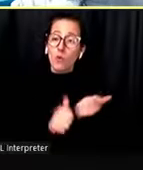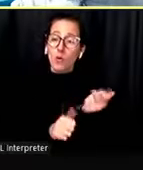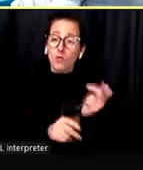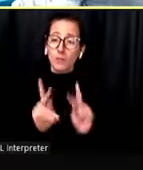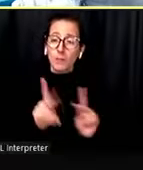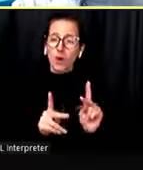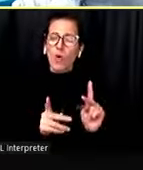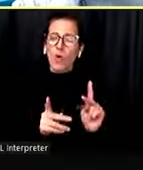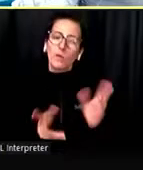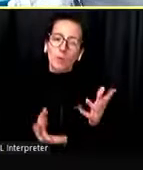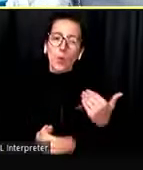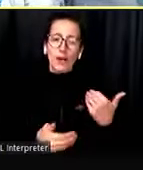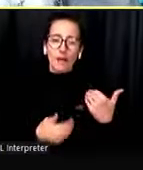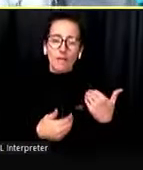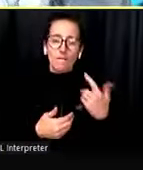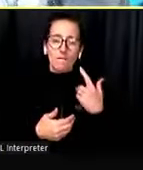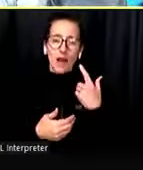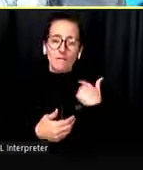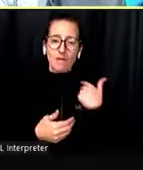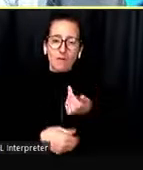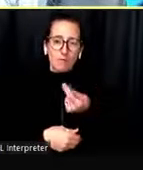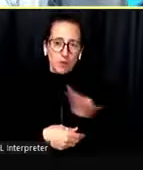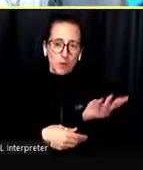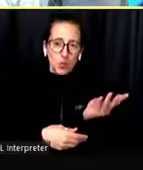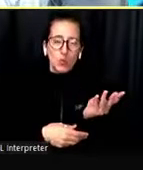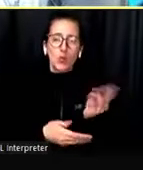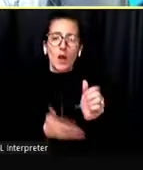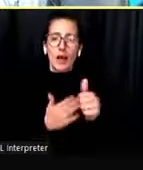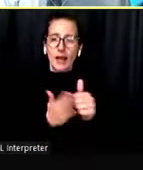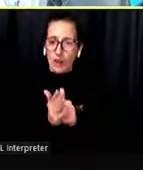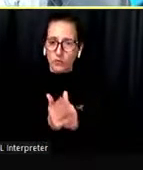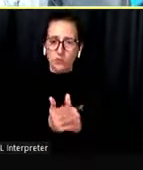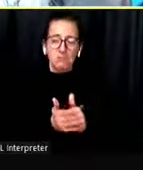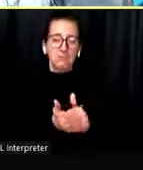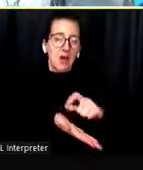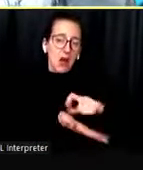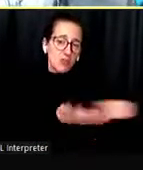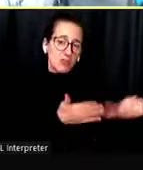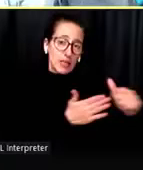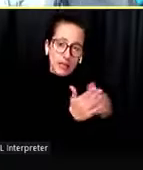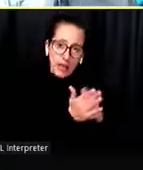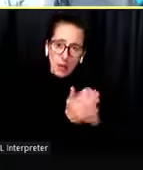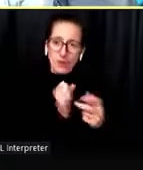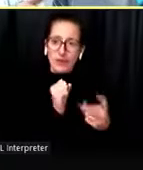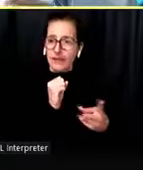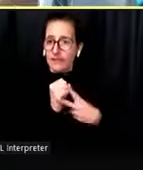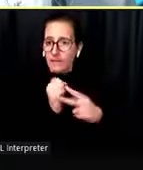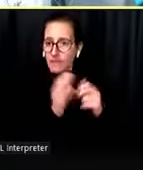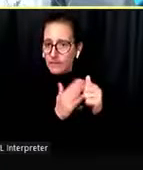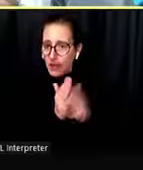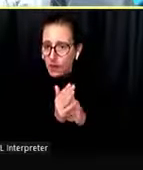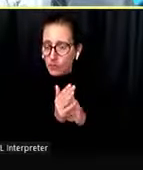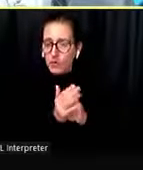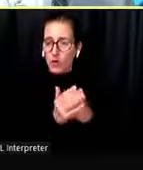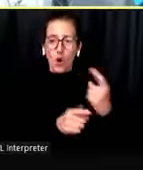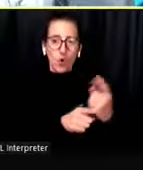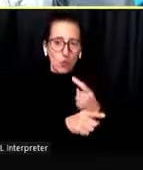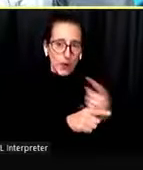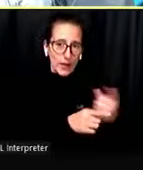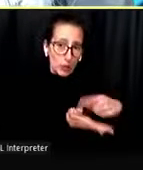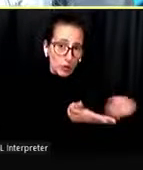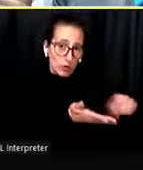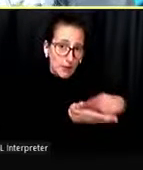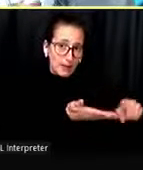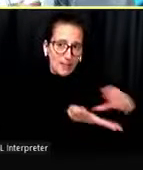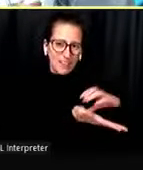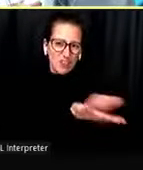only a few accounts, like we could have a checking account, have a saving account, do our regular spendings in the checking account, some of our savings